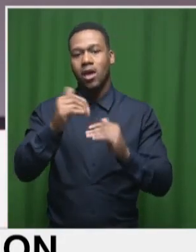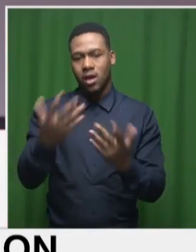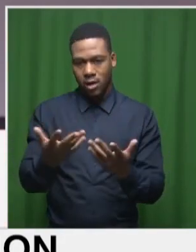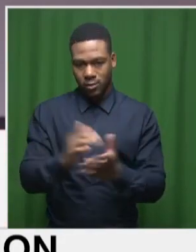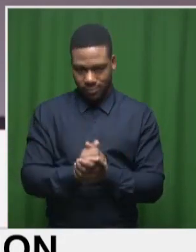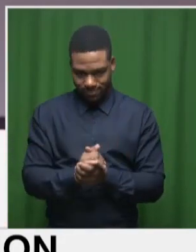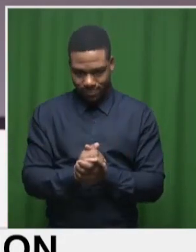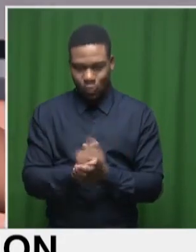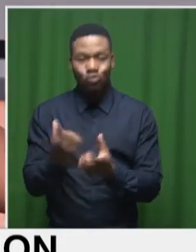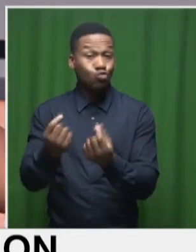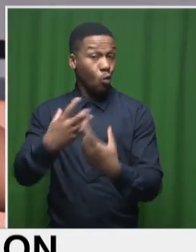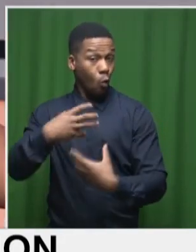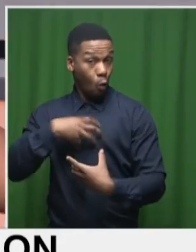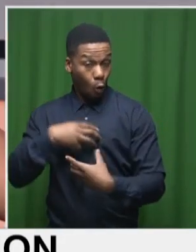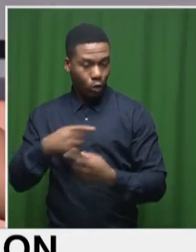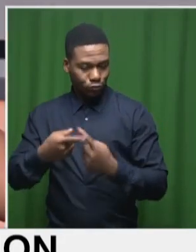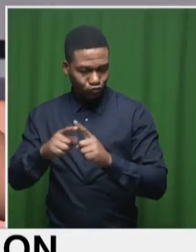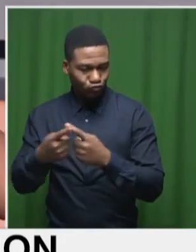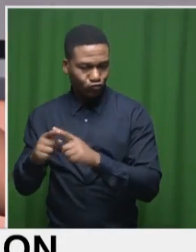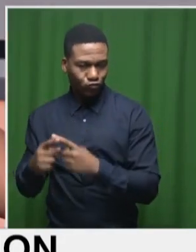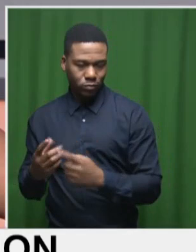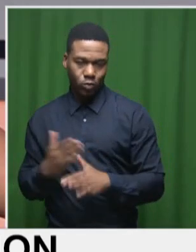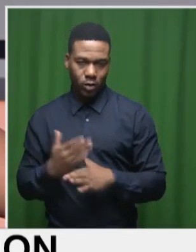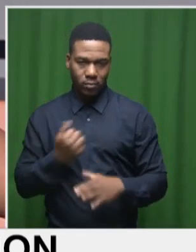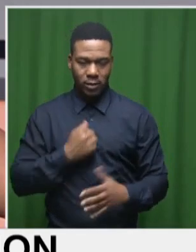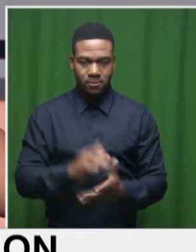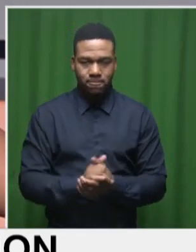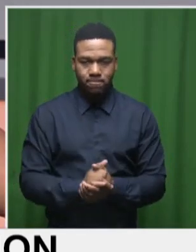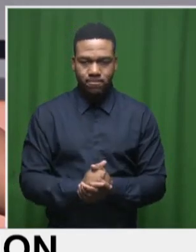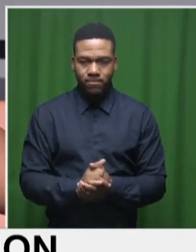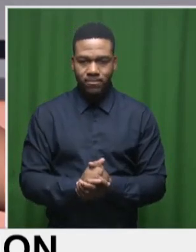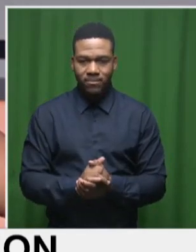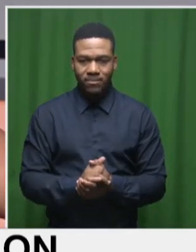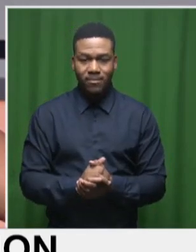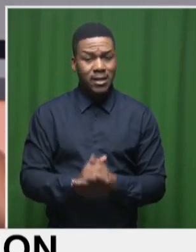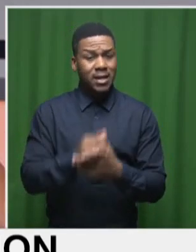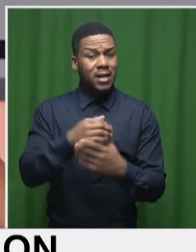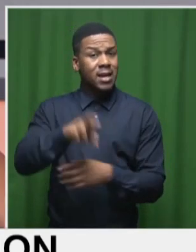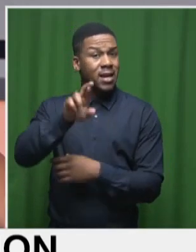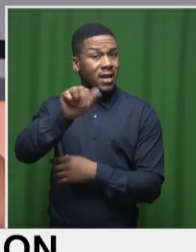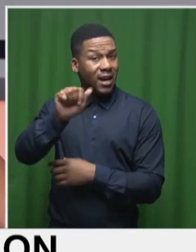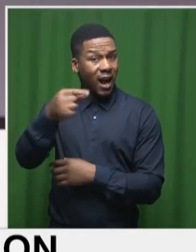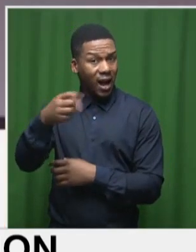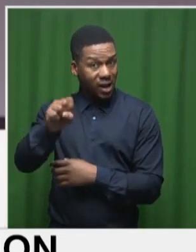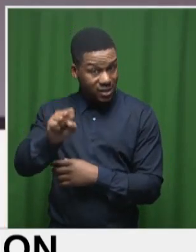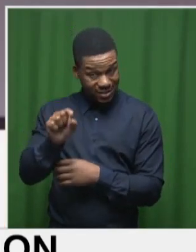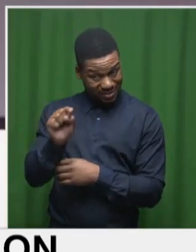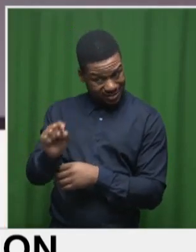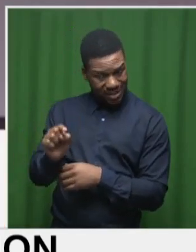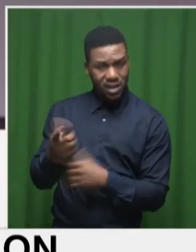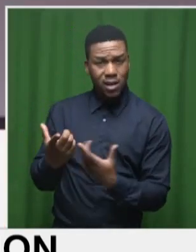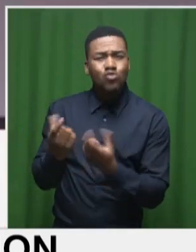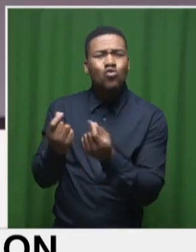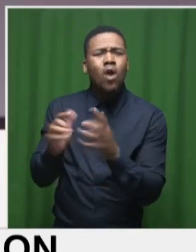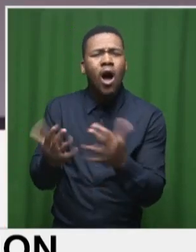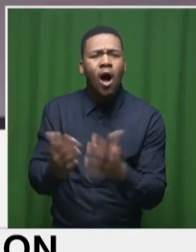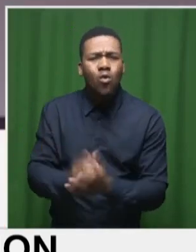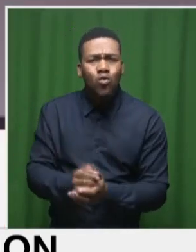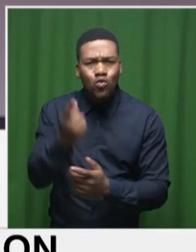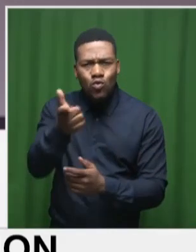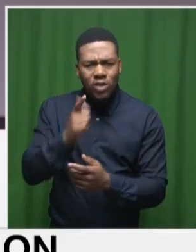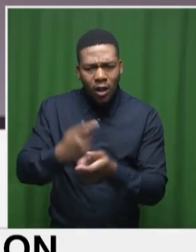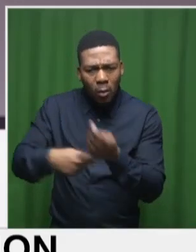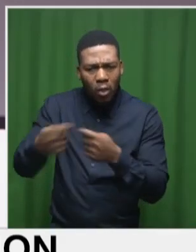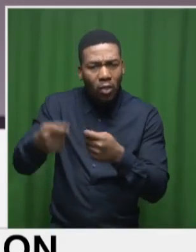knitwear. Mm-hmm. And how did the rugs do? I mean, you were just telling me now, Ofe, that they sell out. They sell out very quickly. Like that's